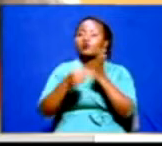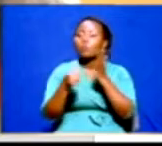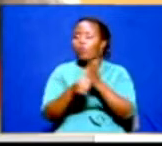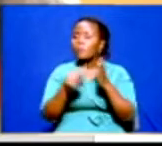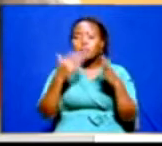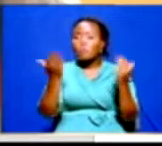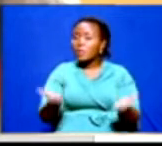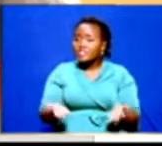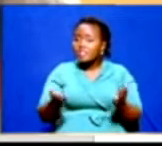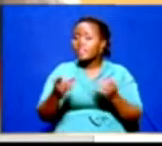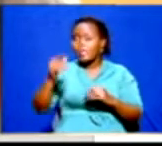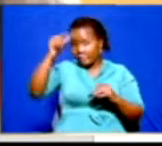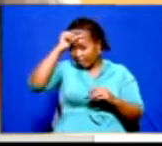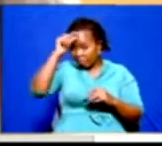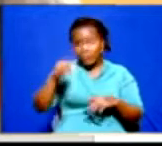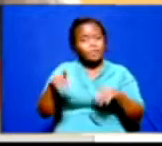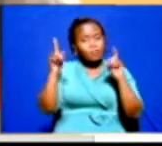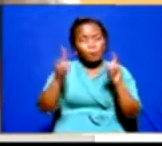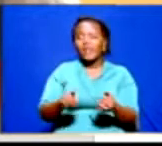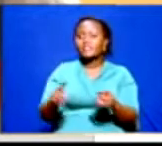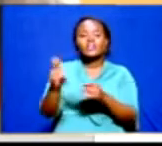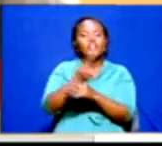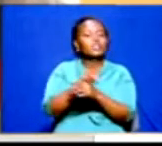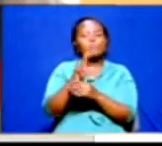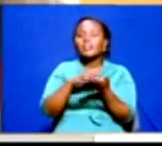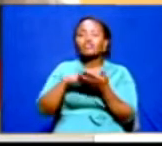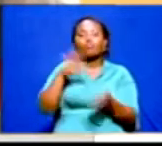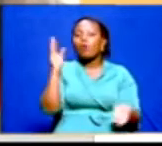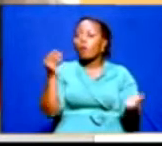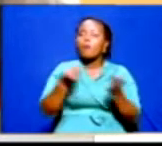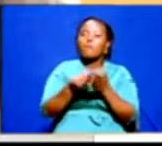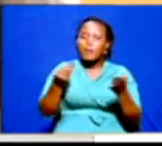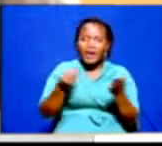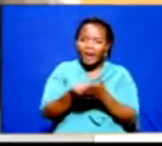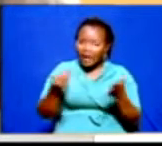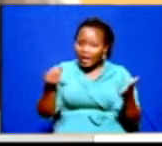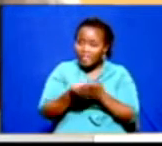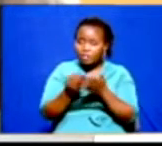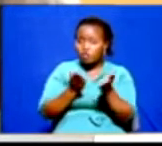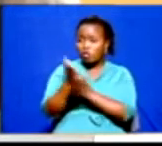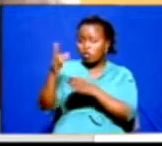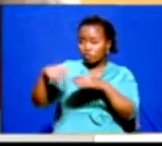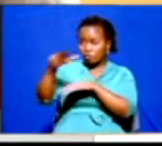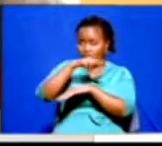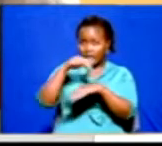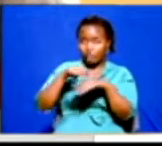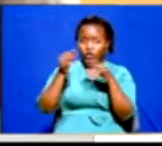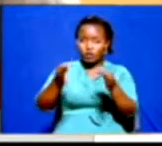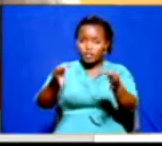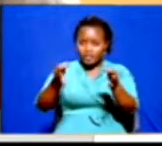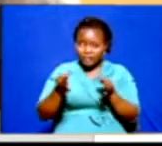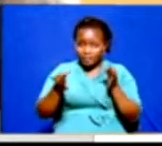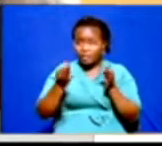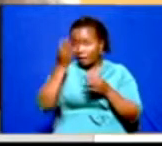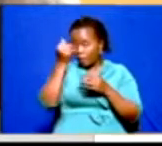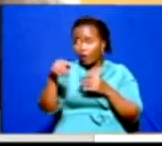government needs to spend more or allocate more resources through the national treasury so that we can have the